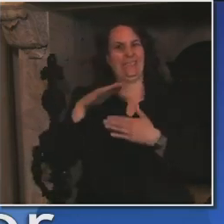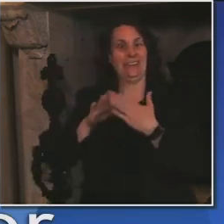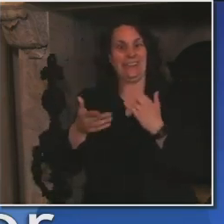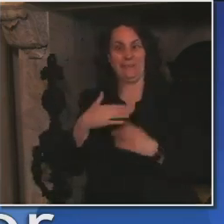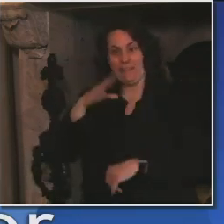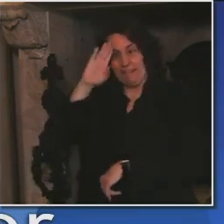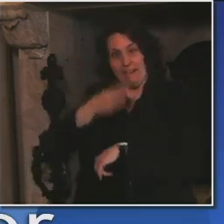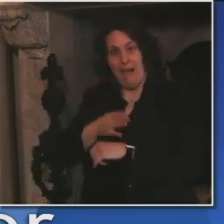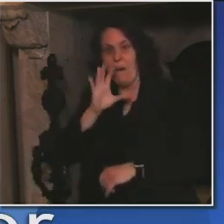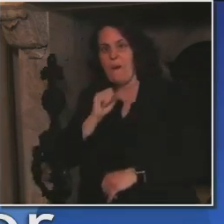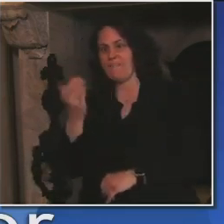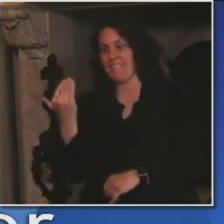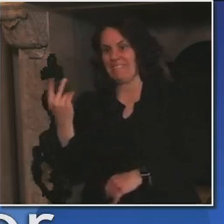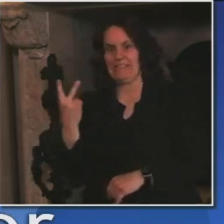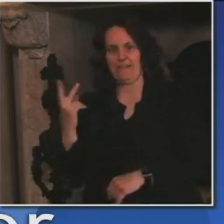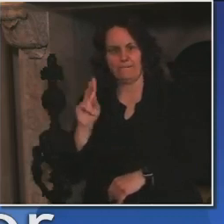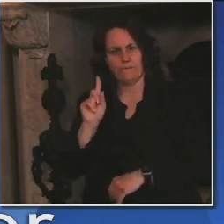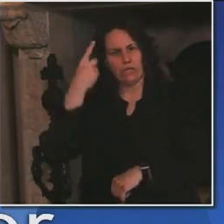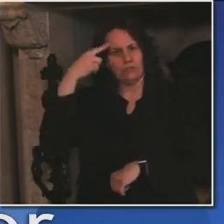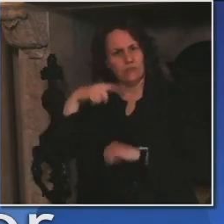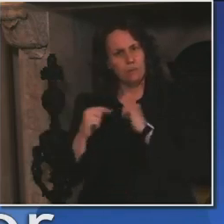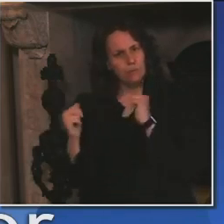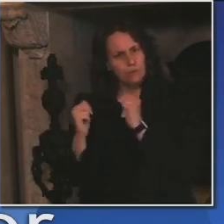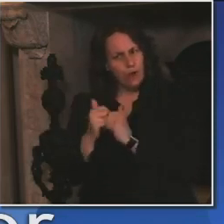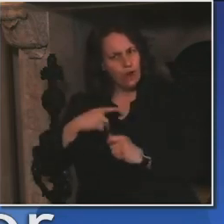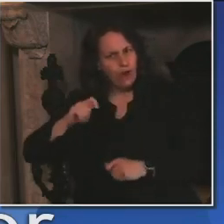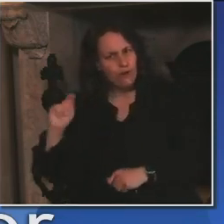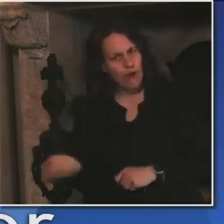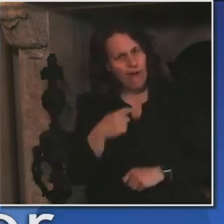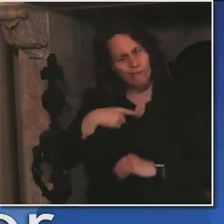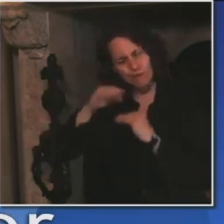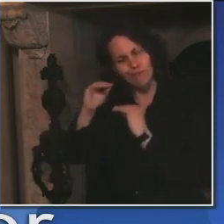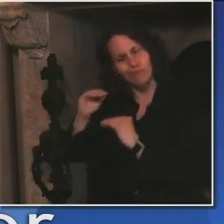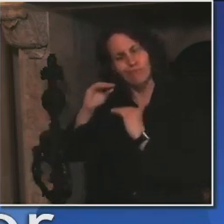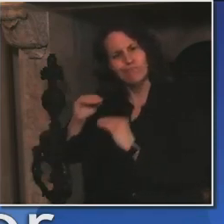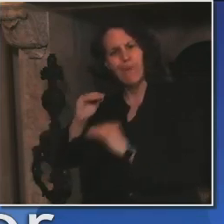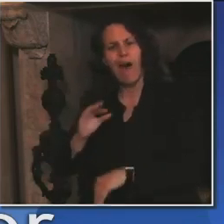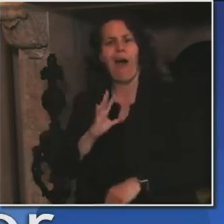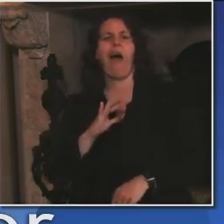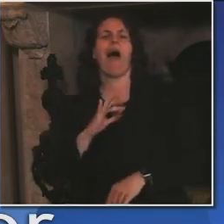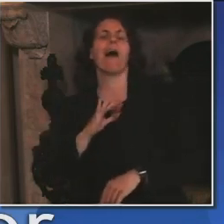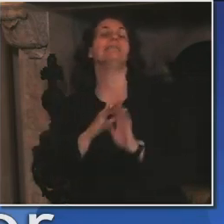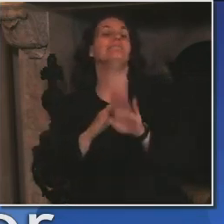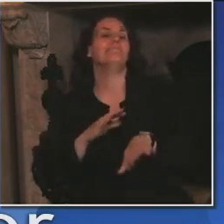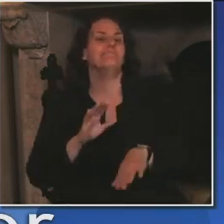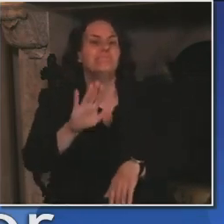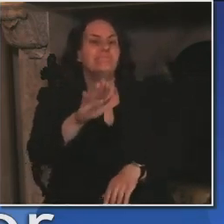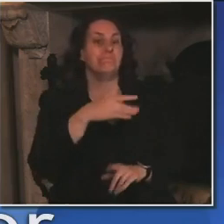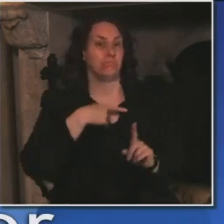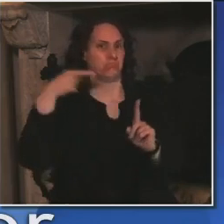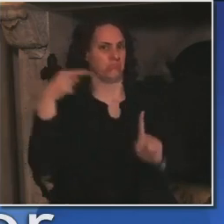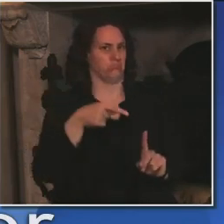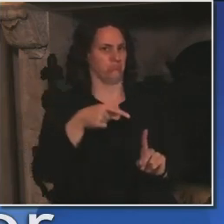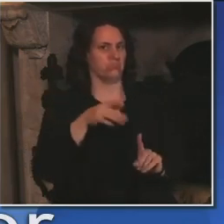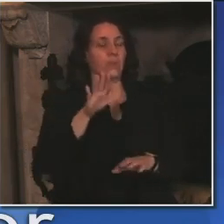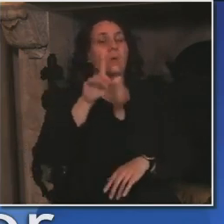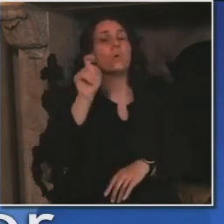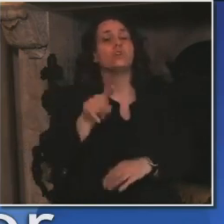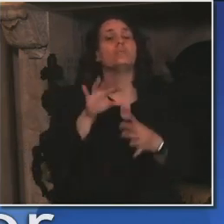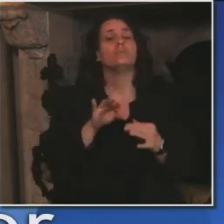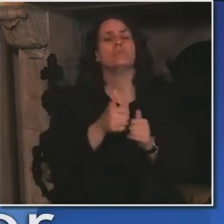that. But my question is pertaining to the state Supreme Court. I heard you say in a radio interview last week that you're confident that the High Court